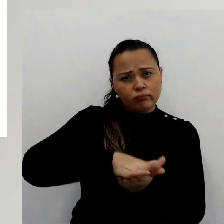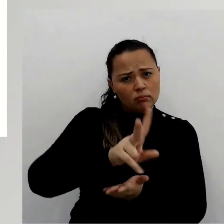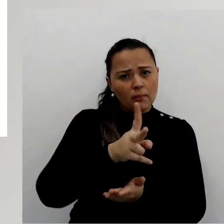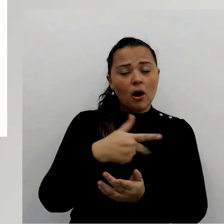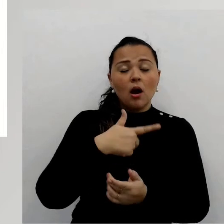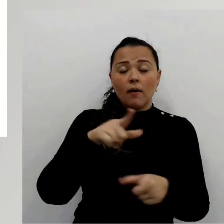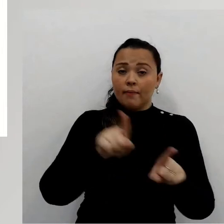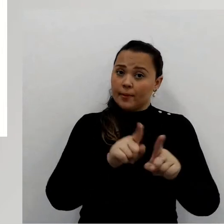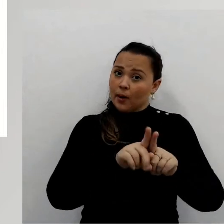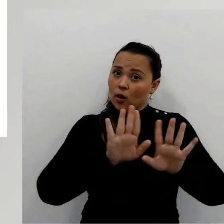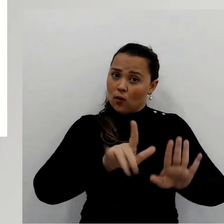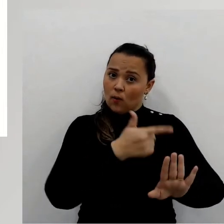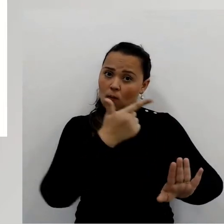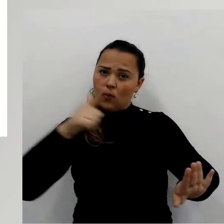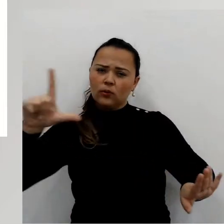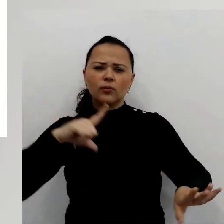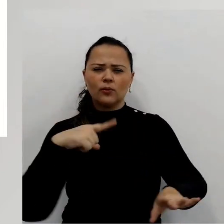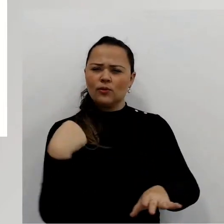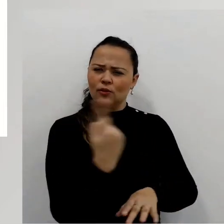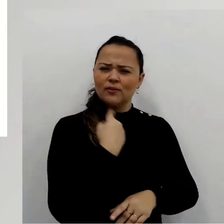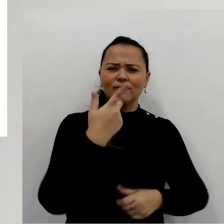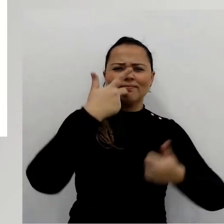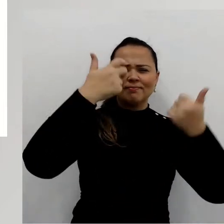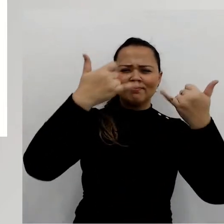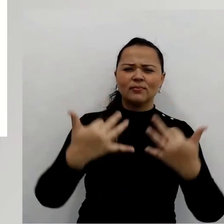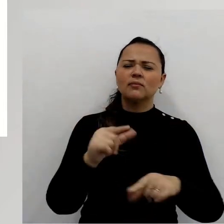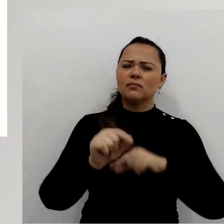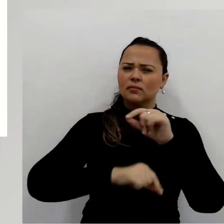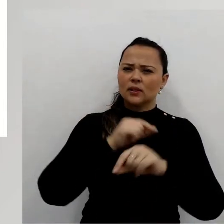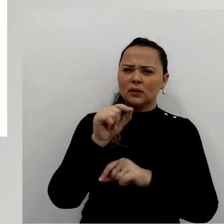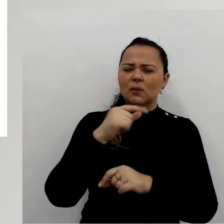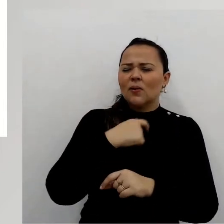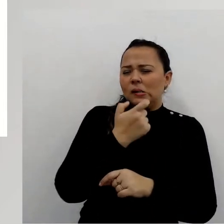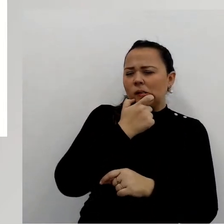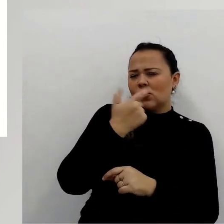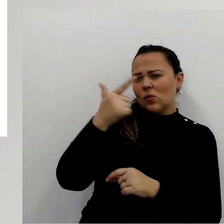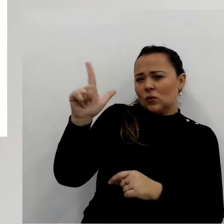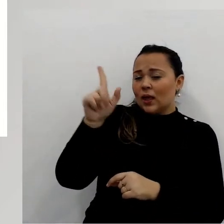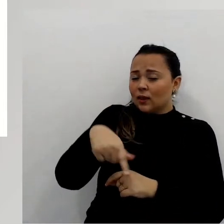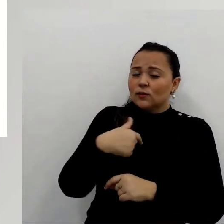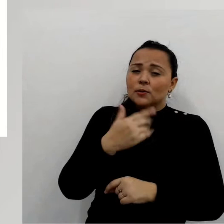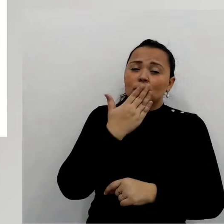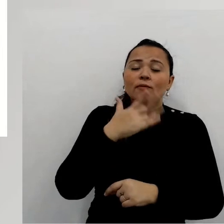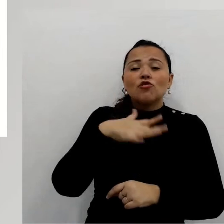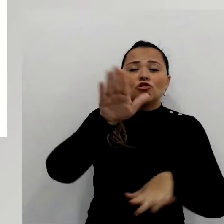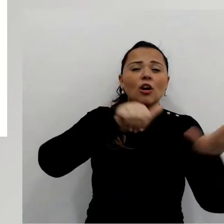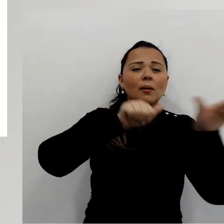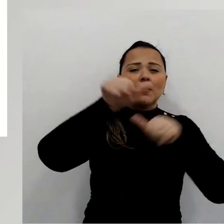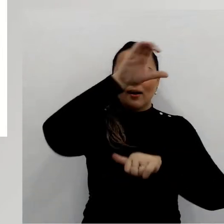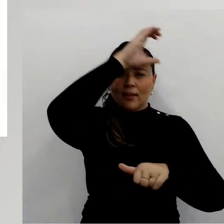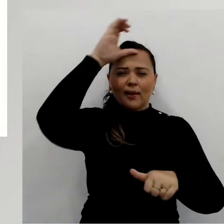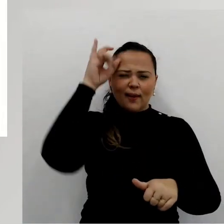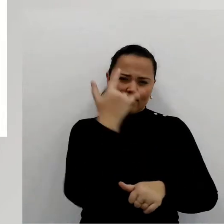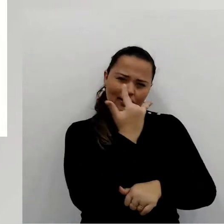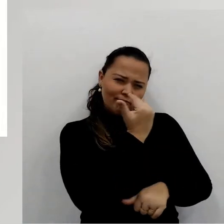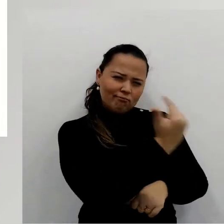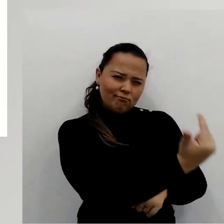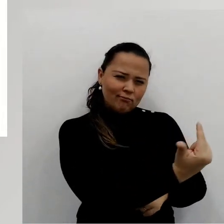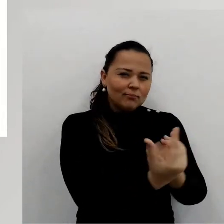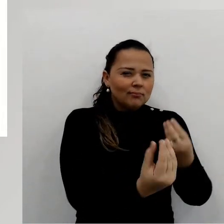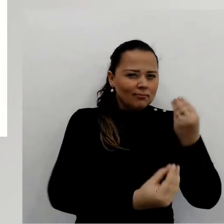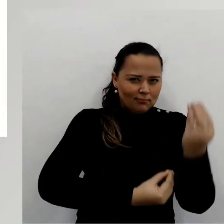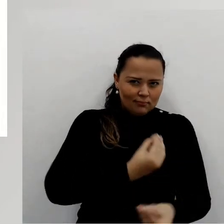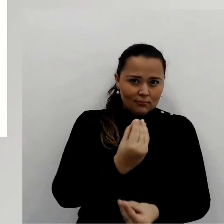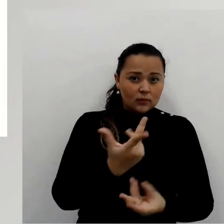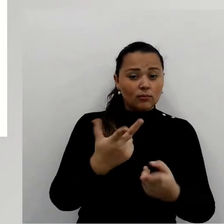bespoke. And bespoke is really just another word for custom. And that's where printing actually